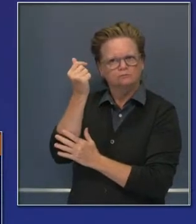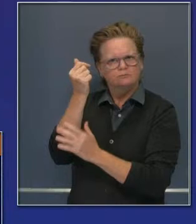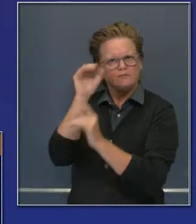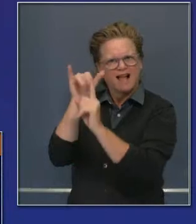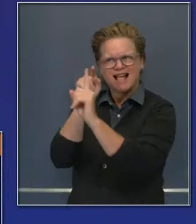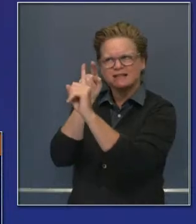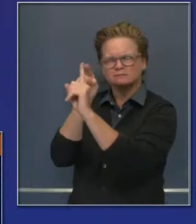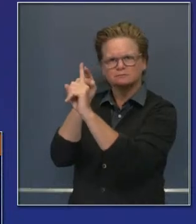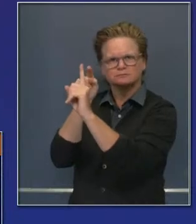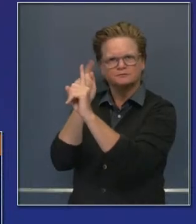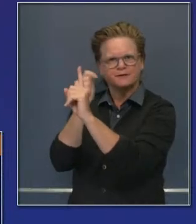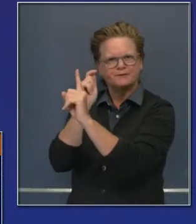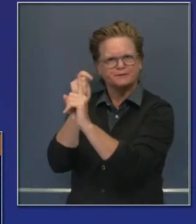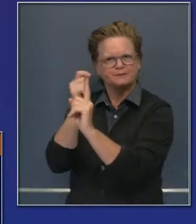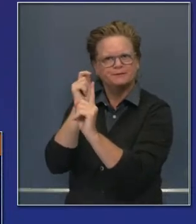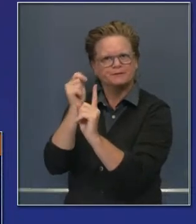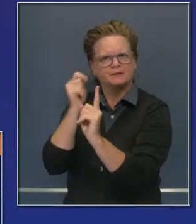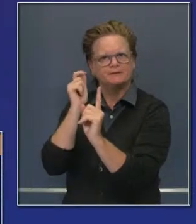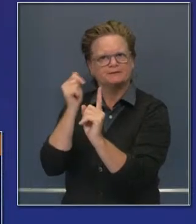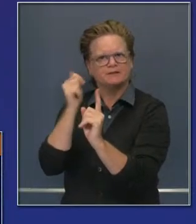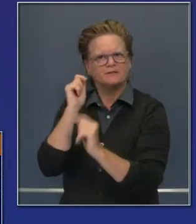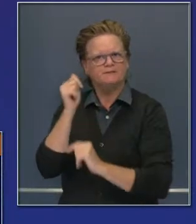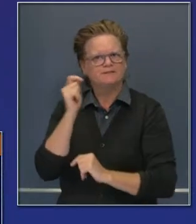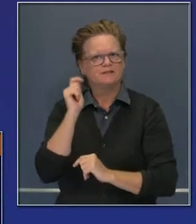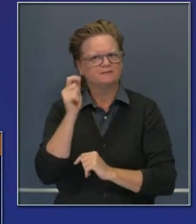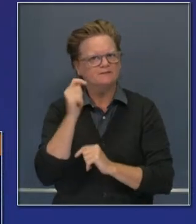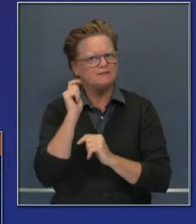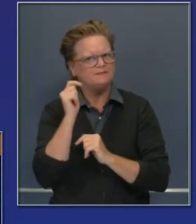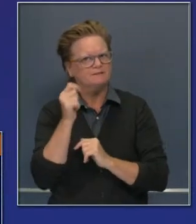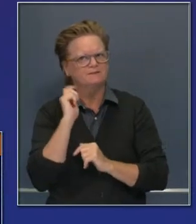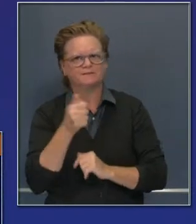principle, but again, continuing